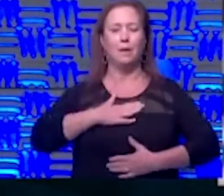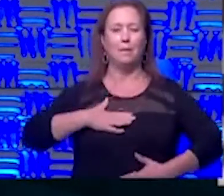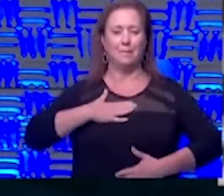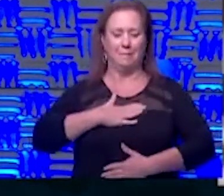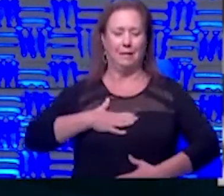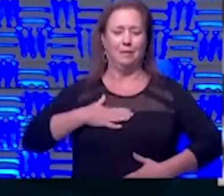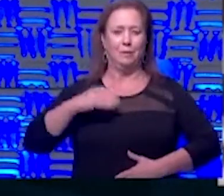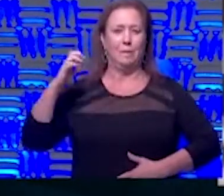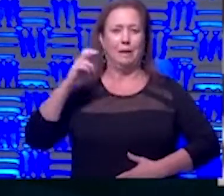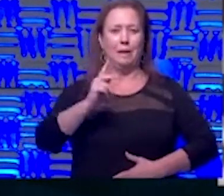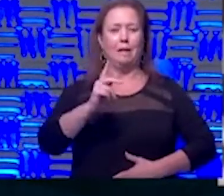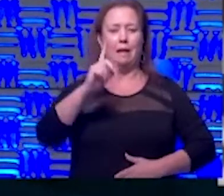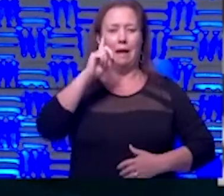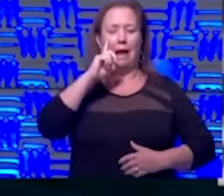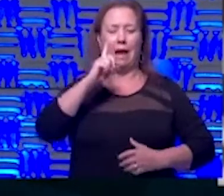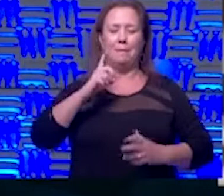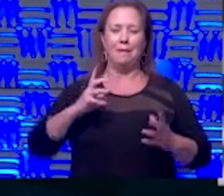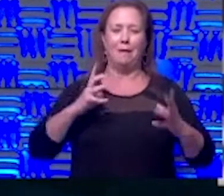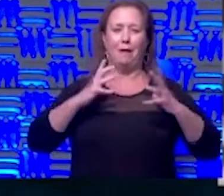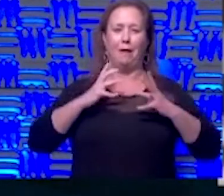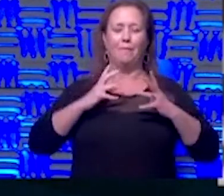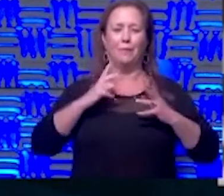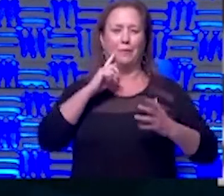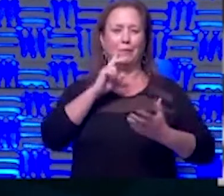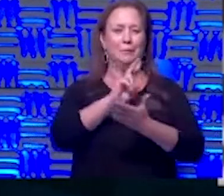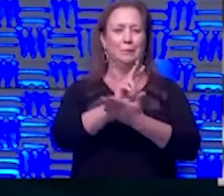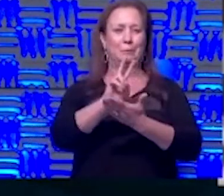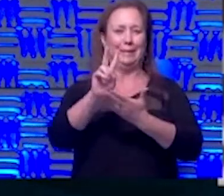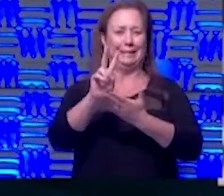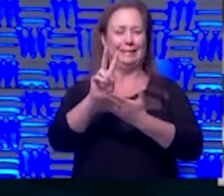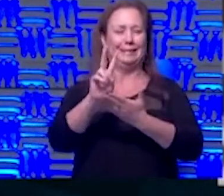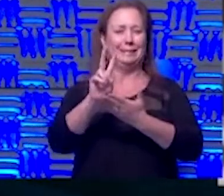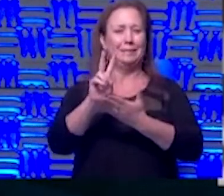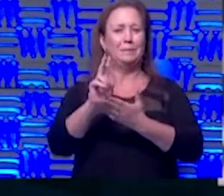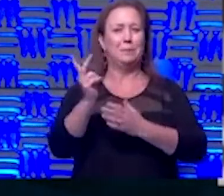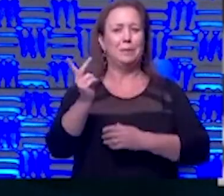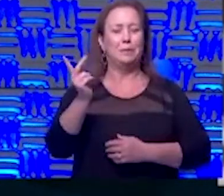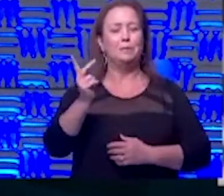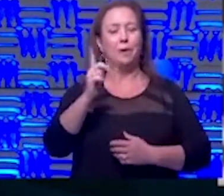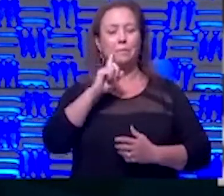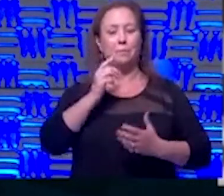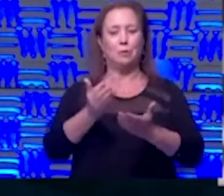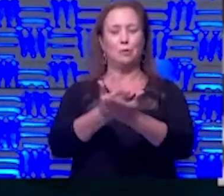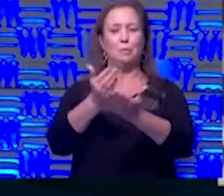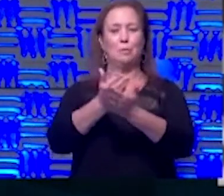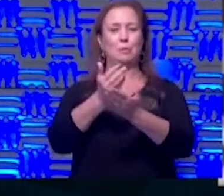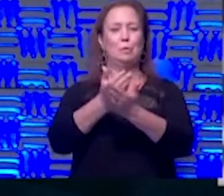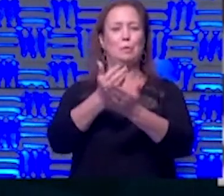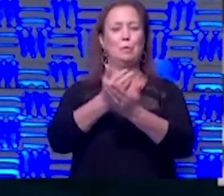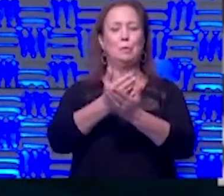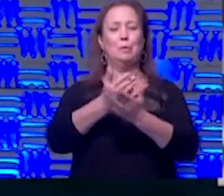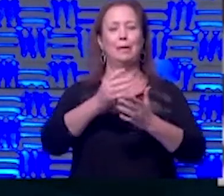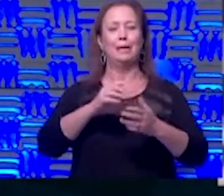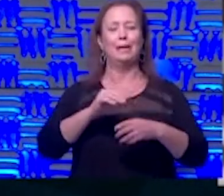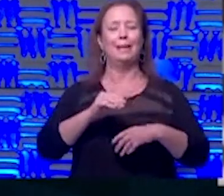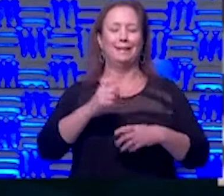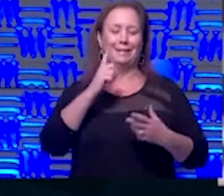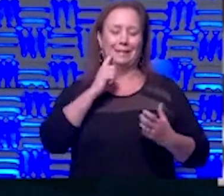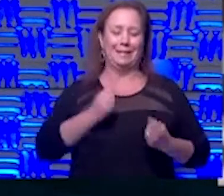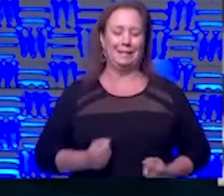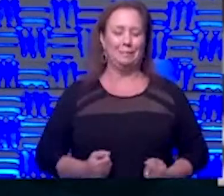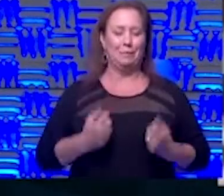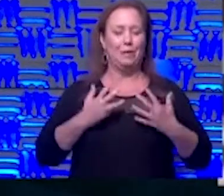from the banter between you and Hawkeye for about 2 weeks. I'm ready for some new wit and inspiration.